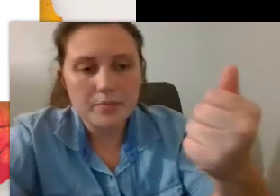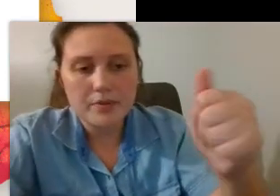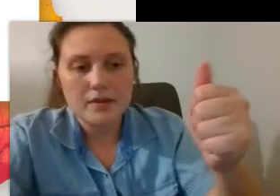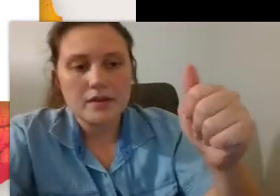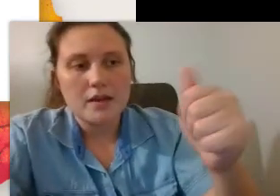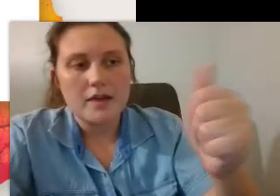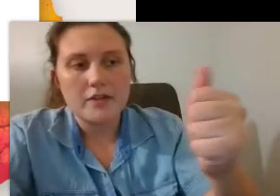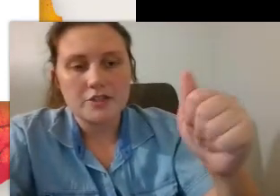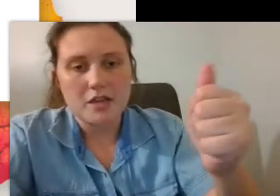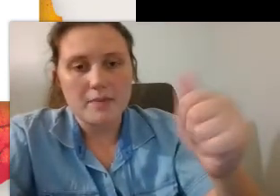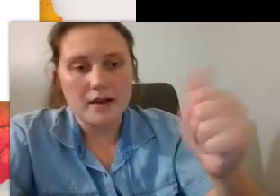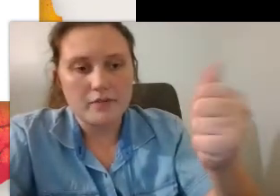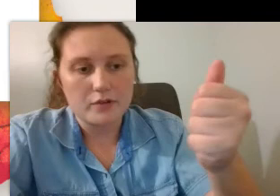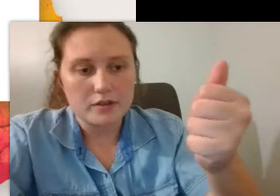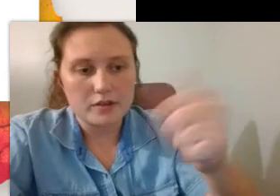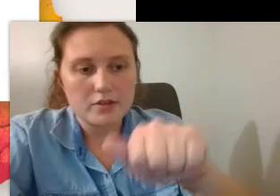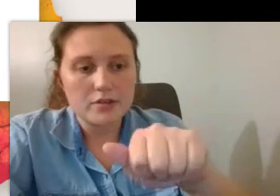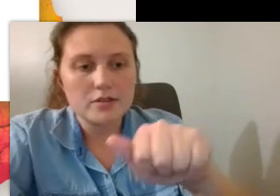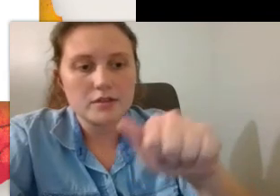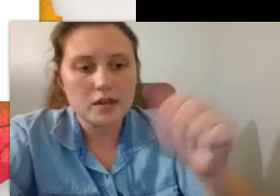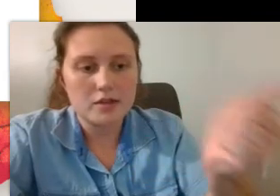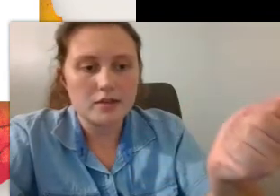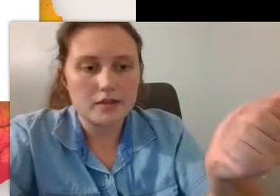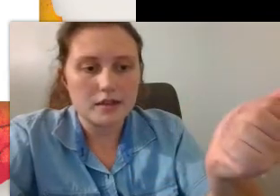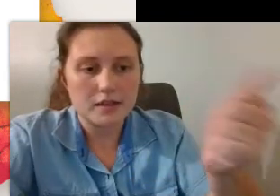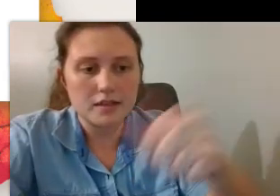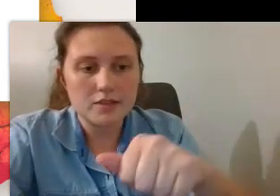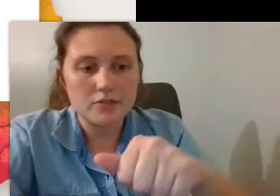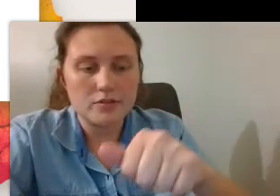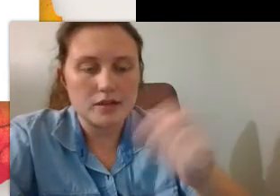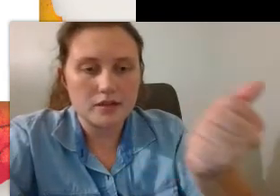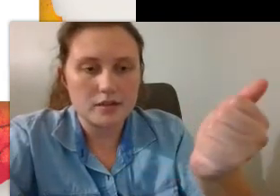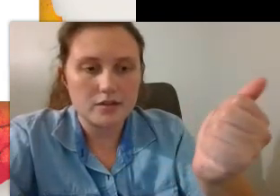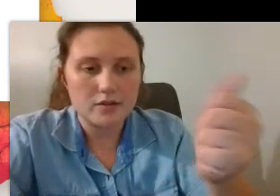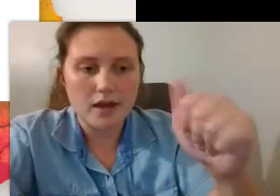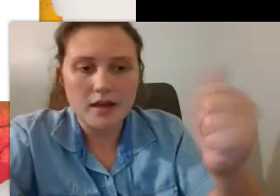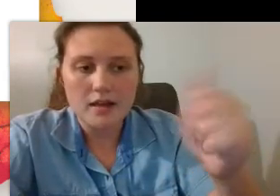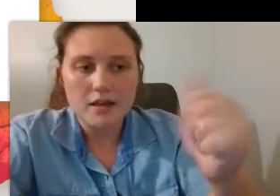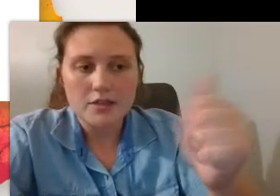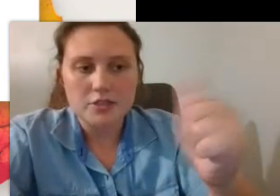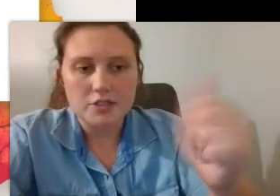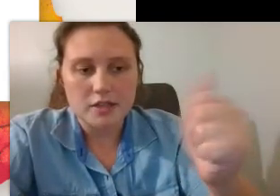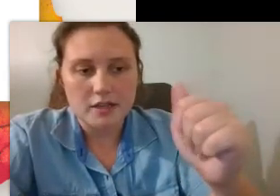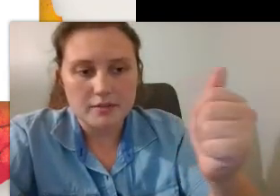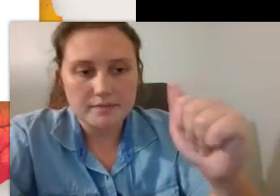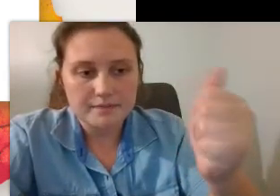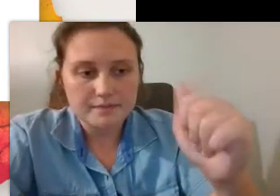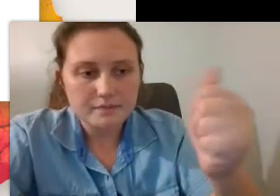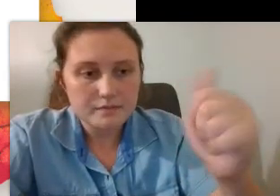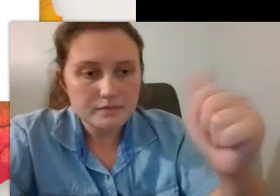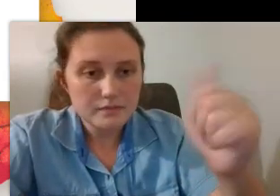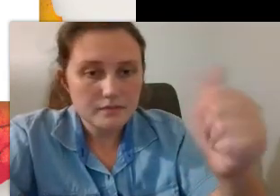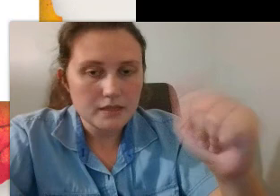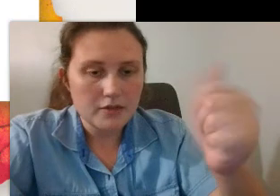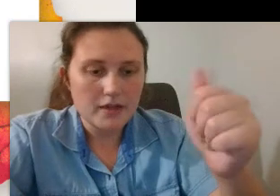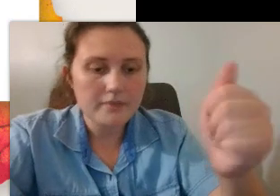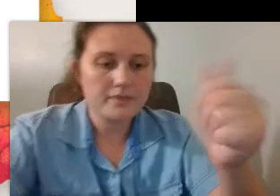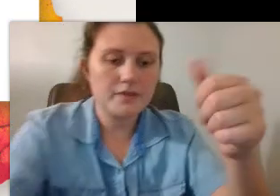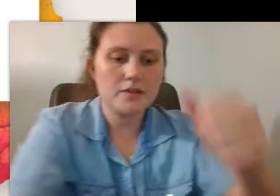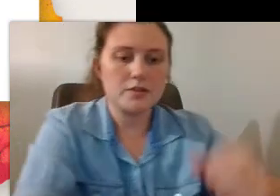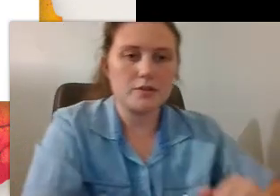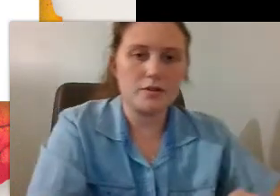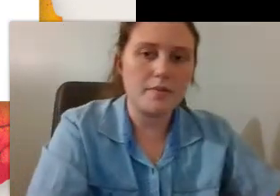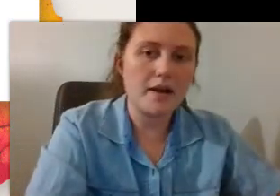point it up, and then shake it back and forth. They're kind of going like this. You do not need to do that. Just shake it.